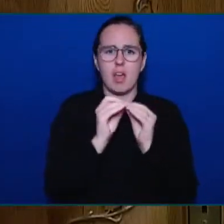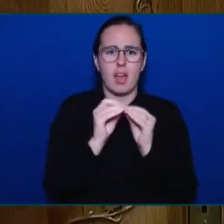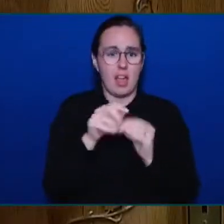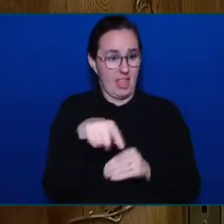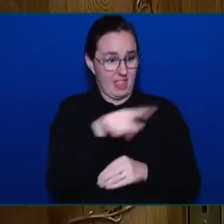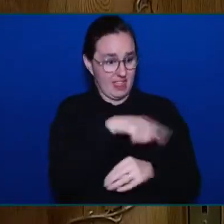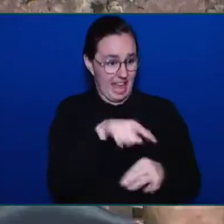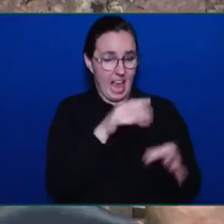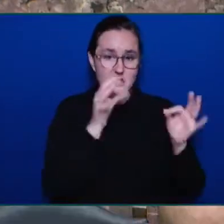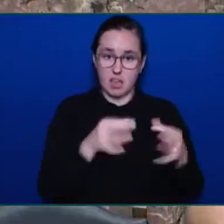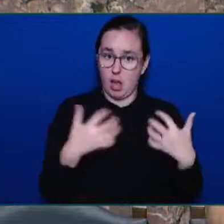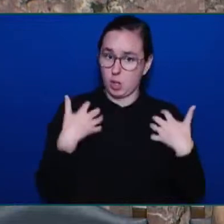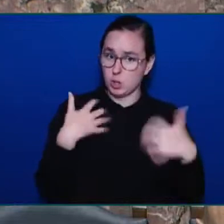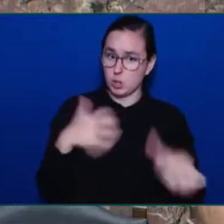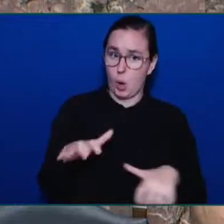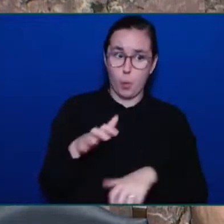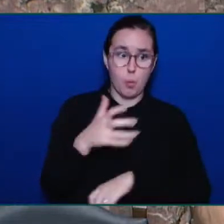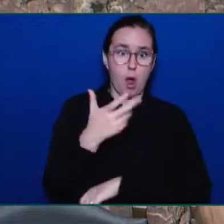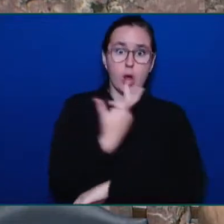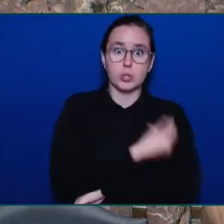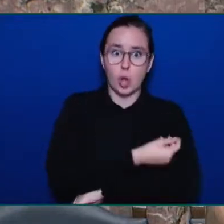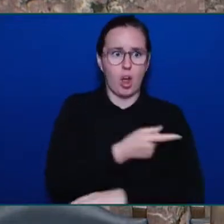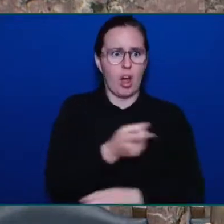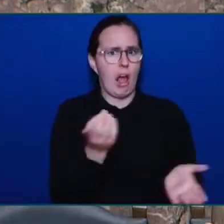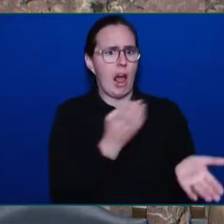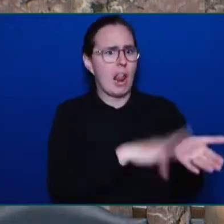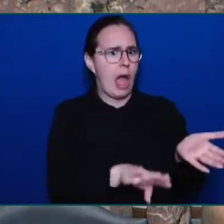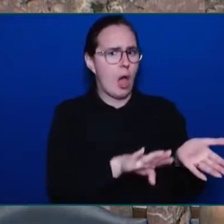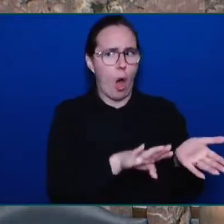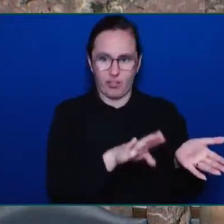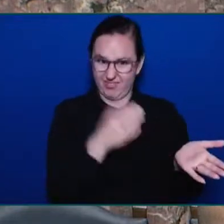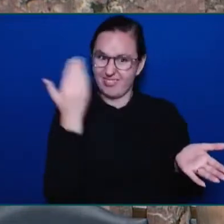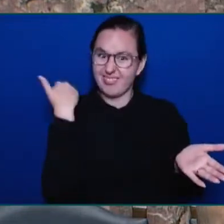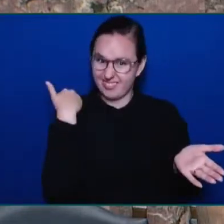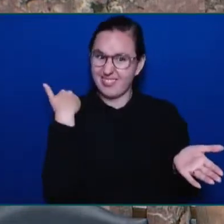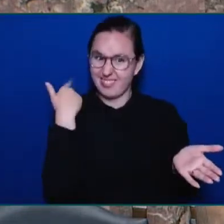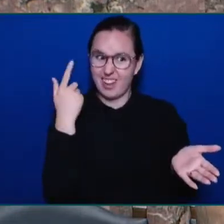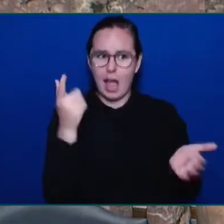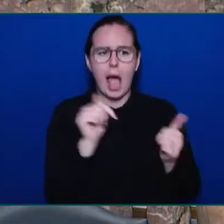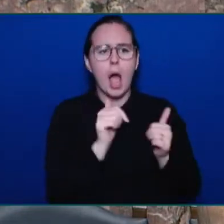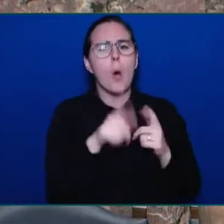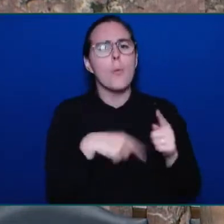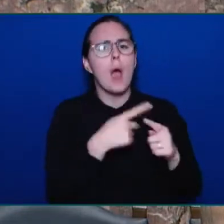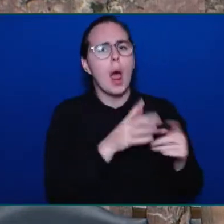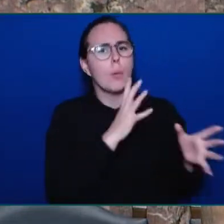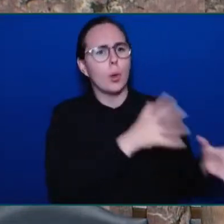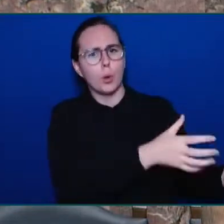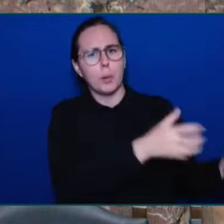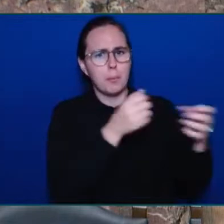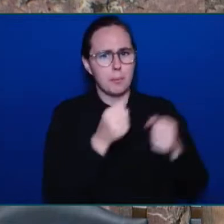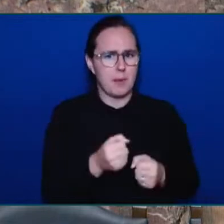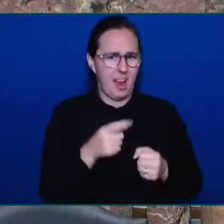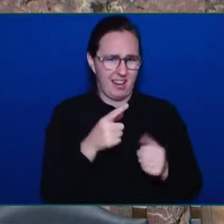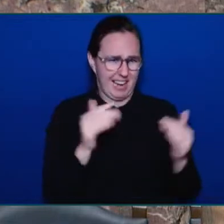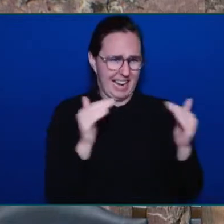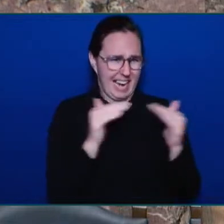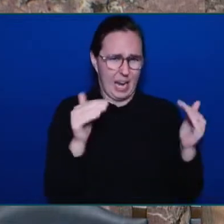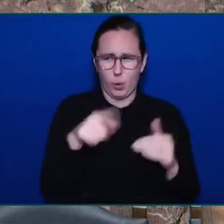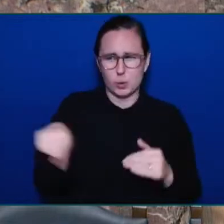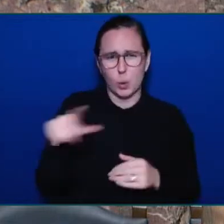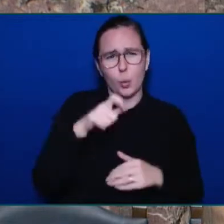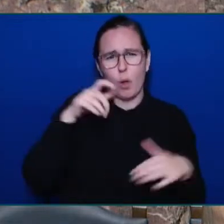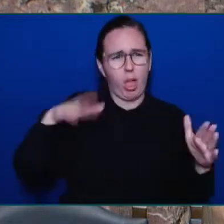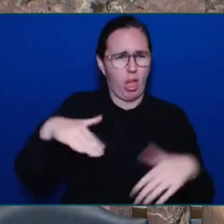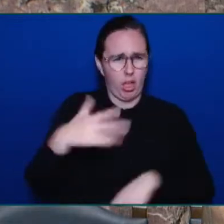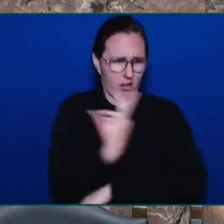Health. Thank you very much, Honourable Speaker. As always, Honourable Speaker, in